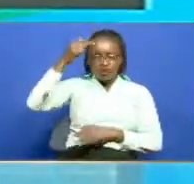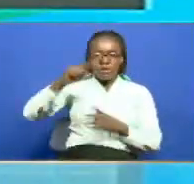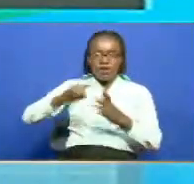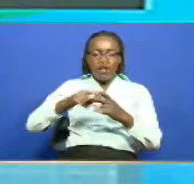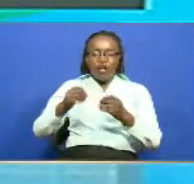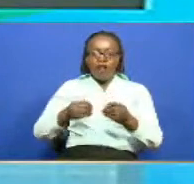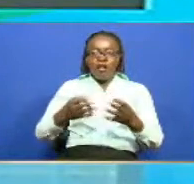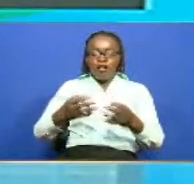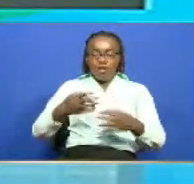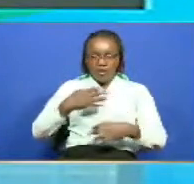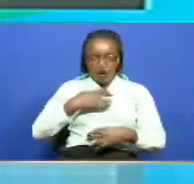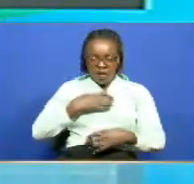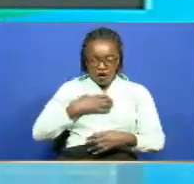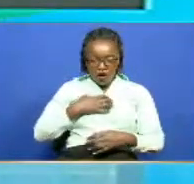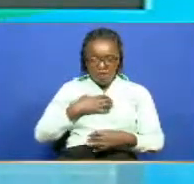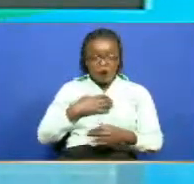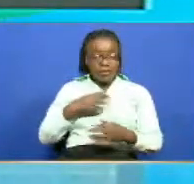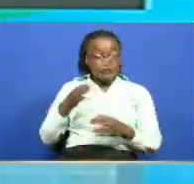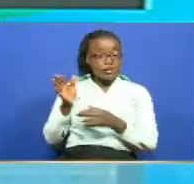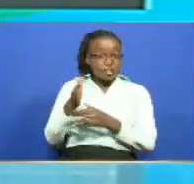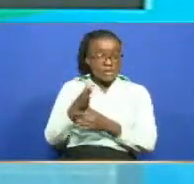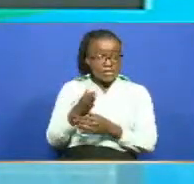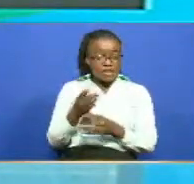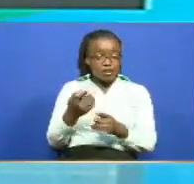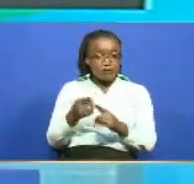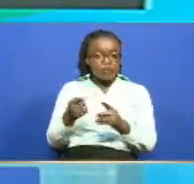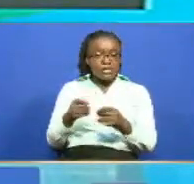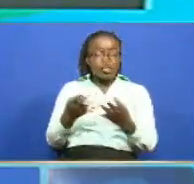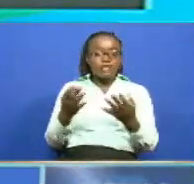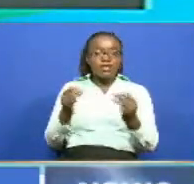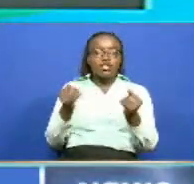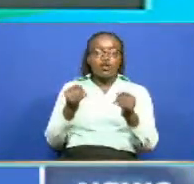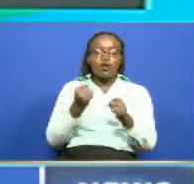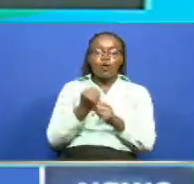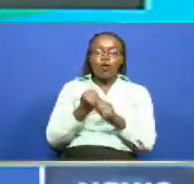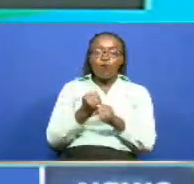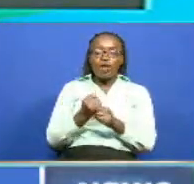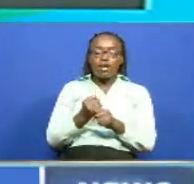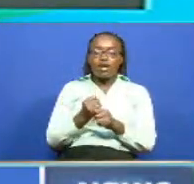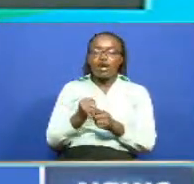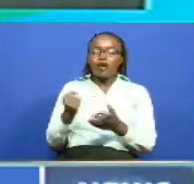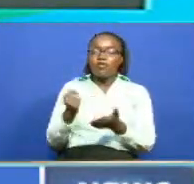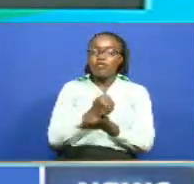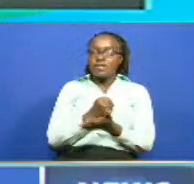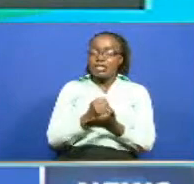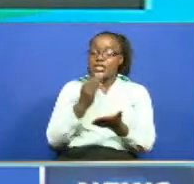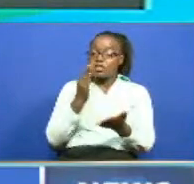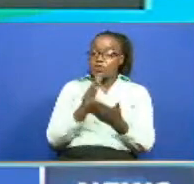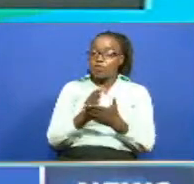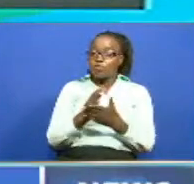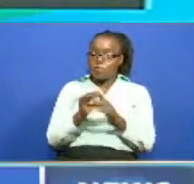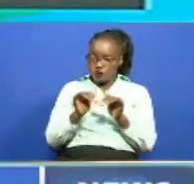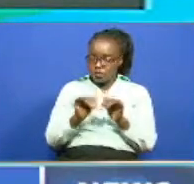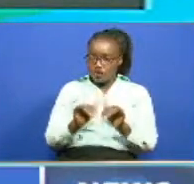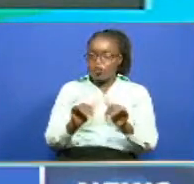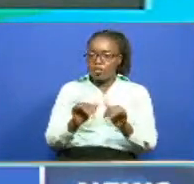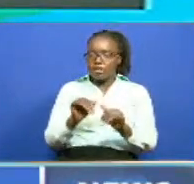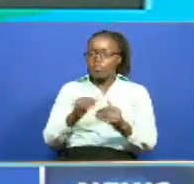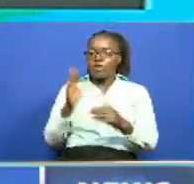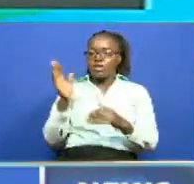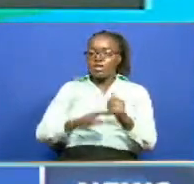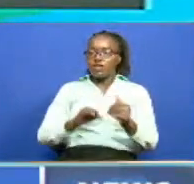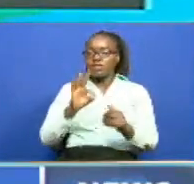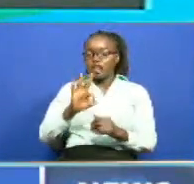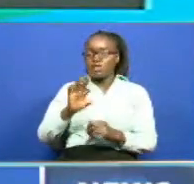entry permits on Thursday, but the issuance of new work visas will remain suspended. This comes as more than 32 million people around the